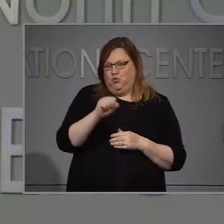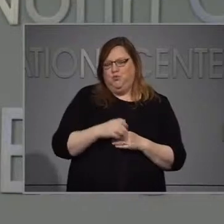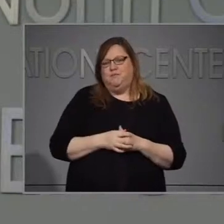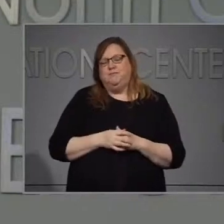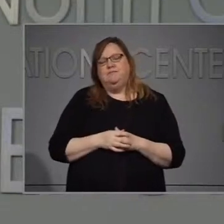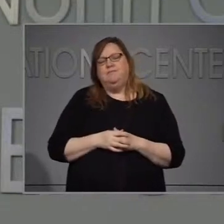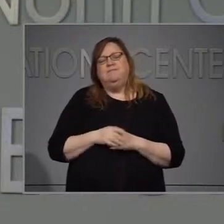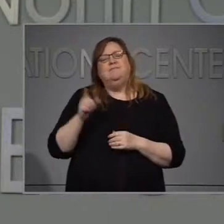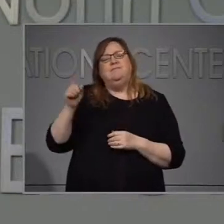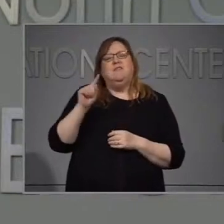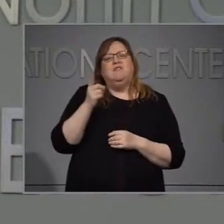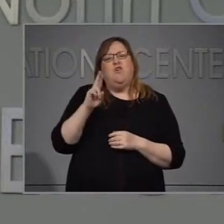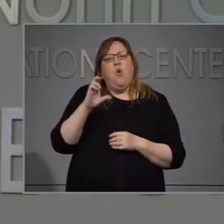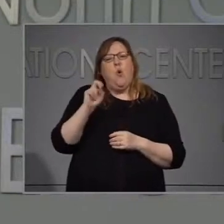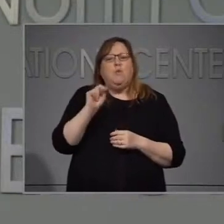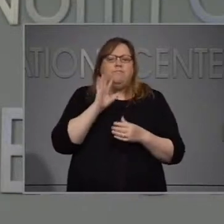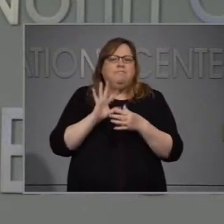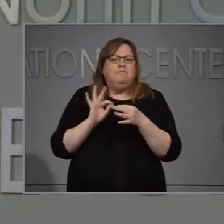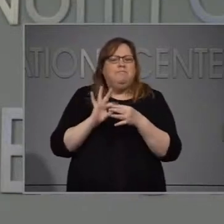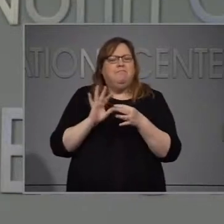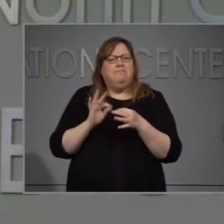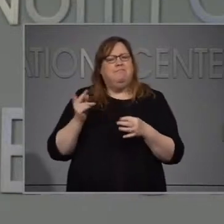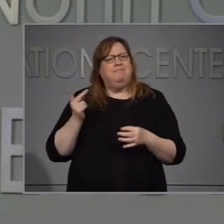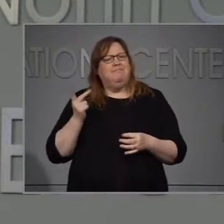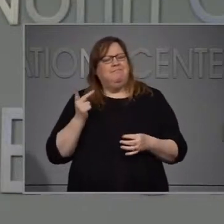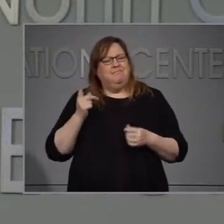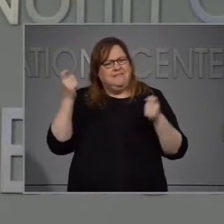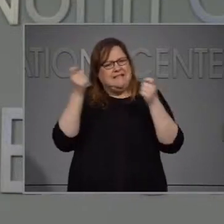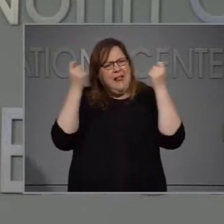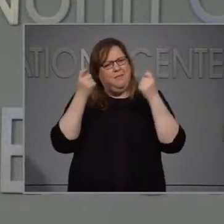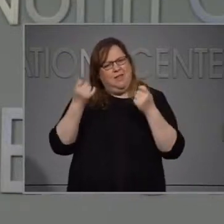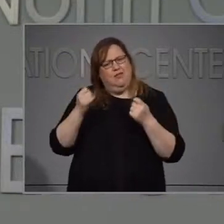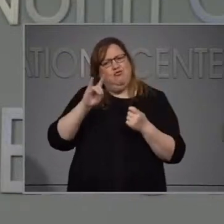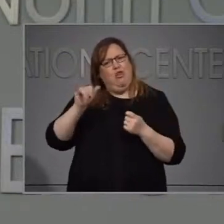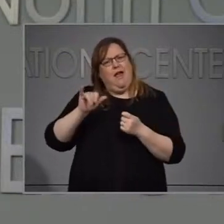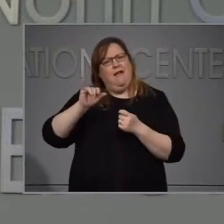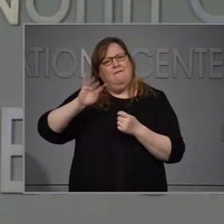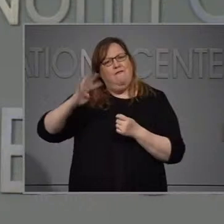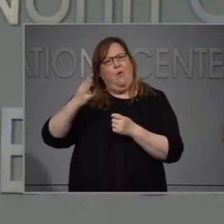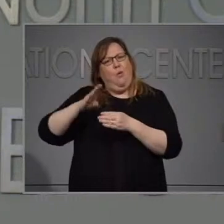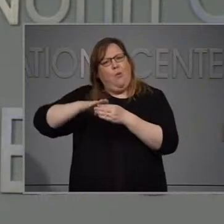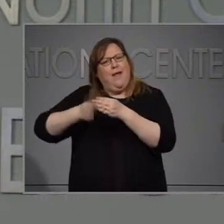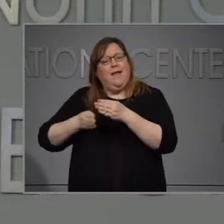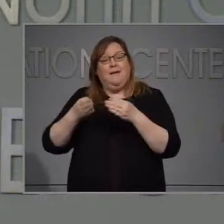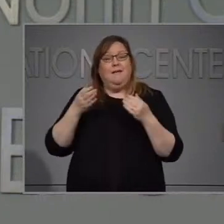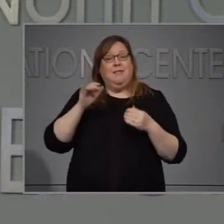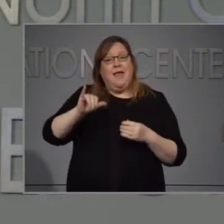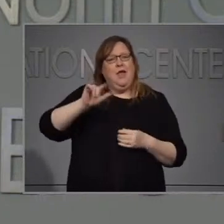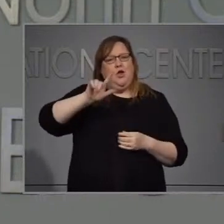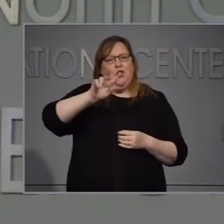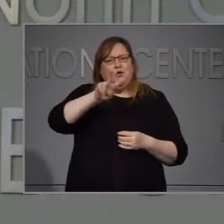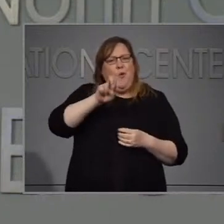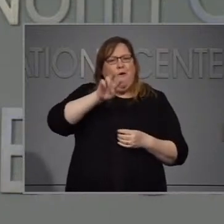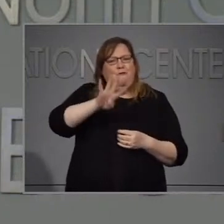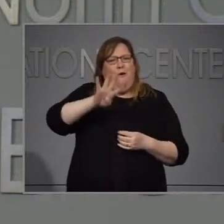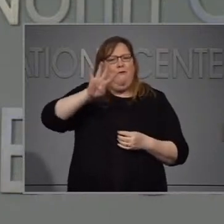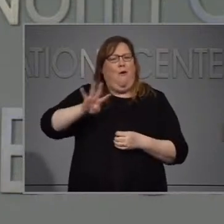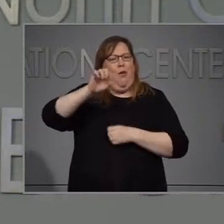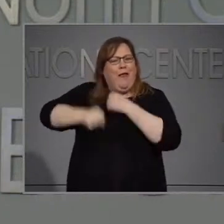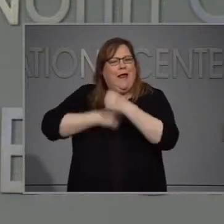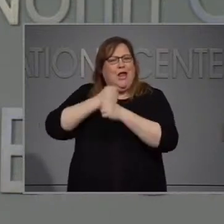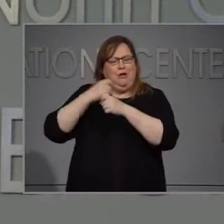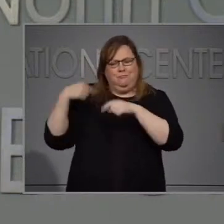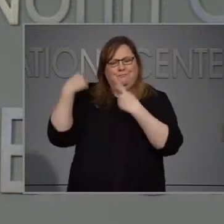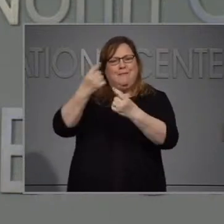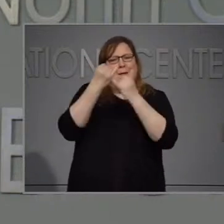for the 244th celebration of the birth of our nation. We must all do our part by wearing a face covering,